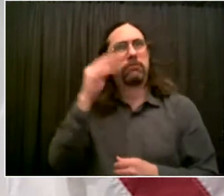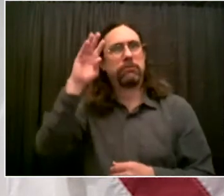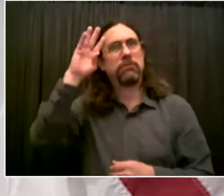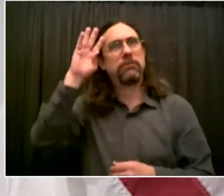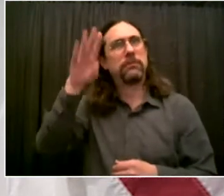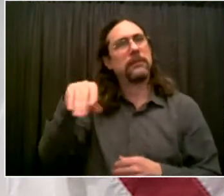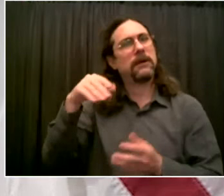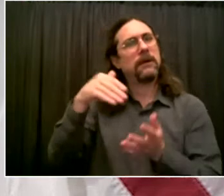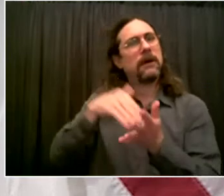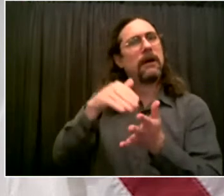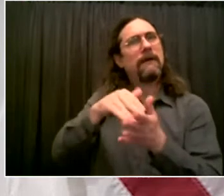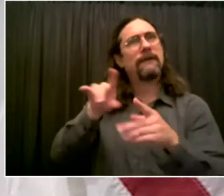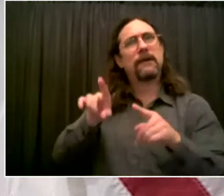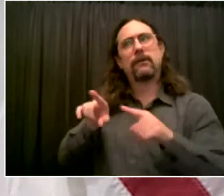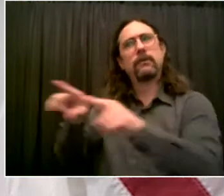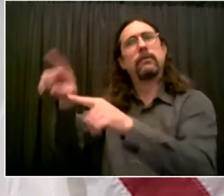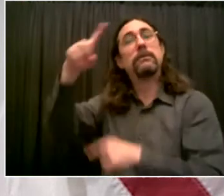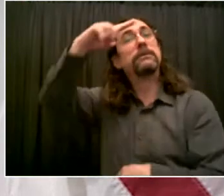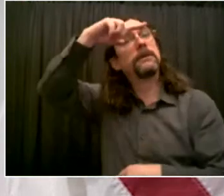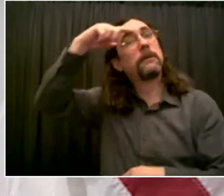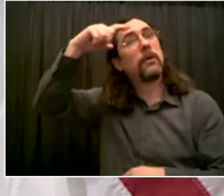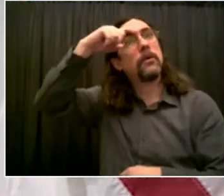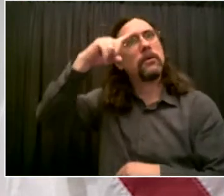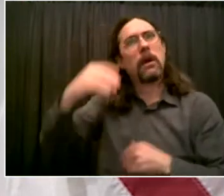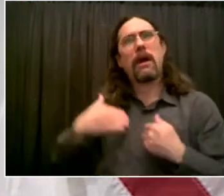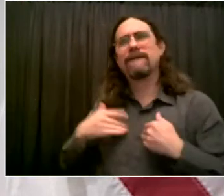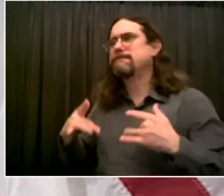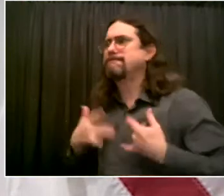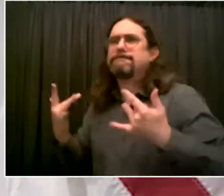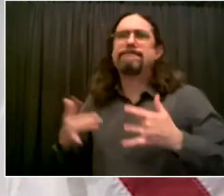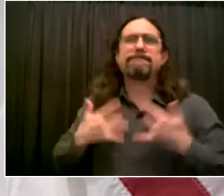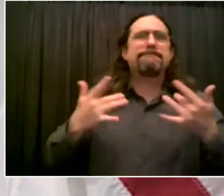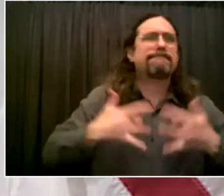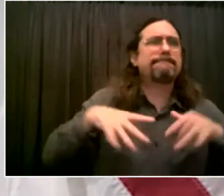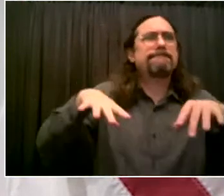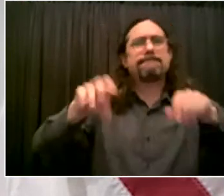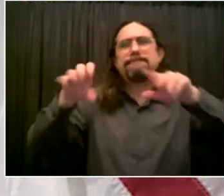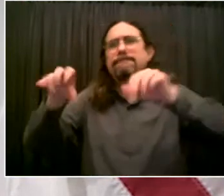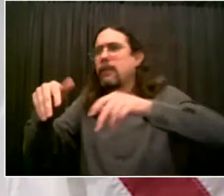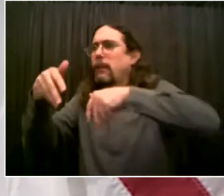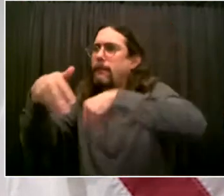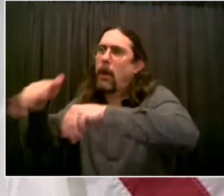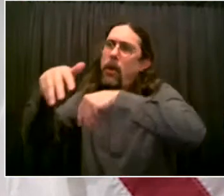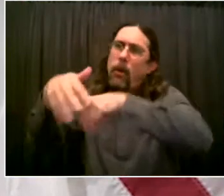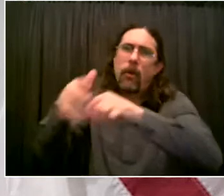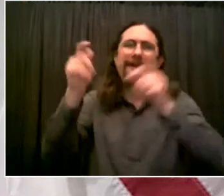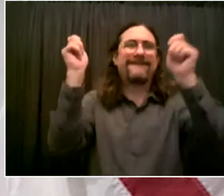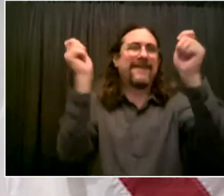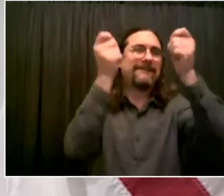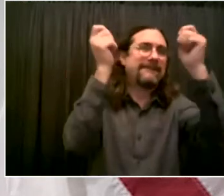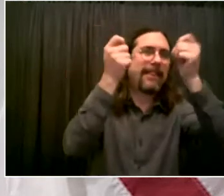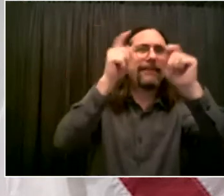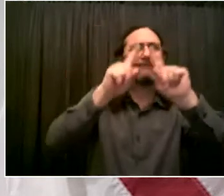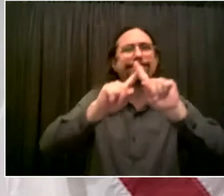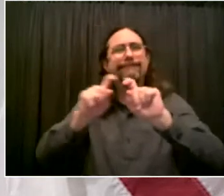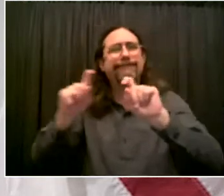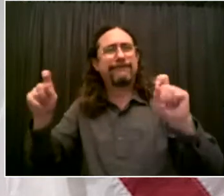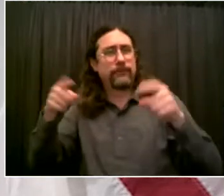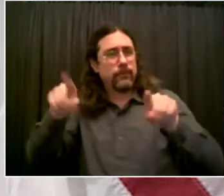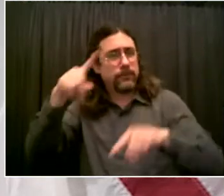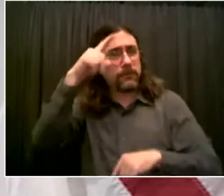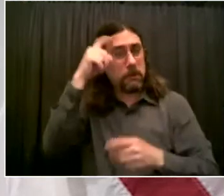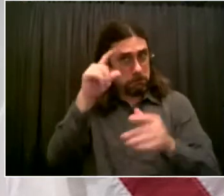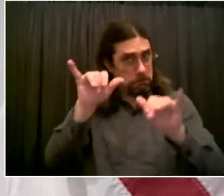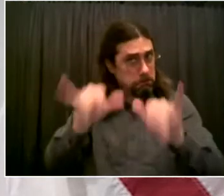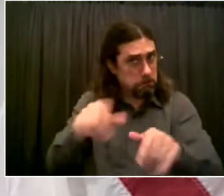not there yet. This was obviously a very, very small version of the St. Patrick's Parade, which is one